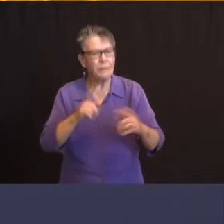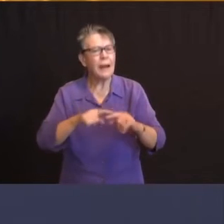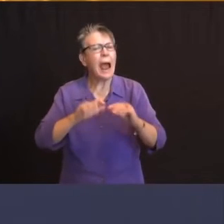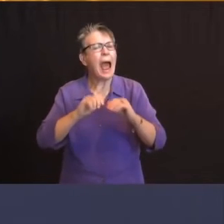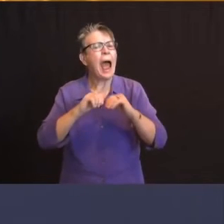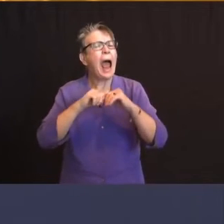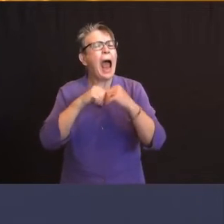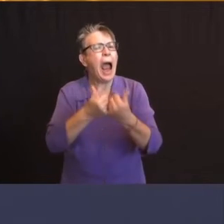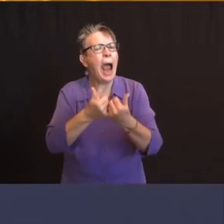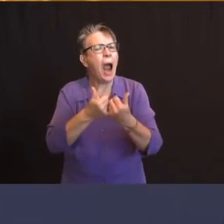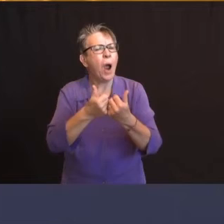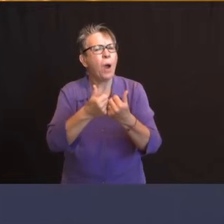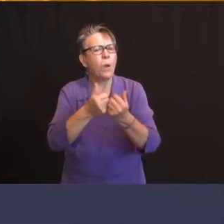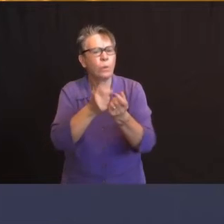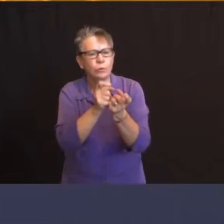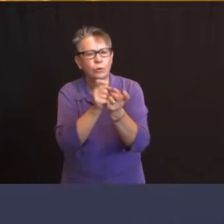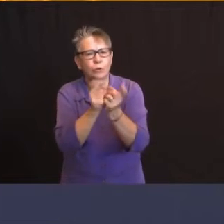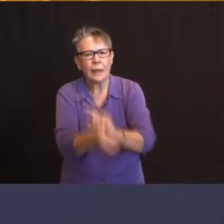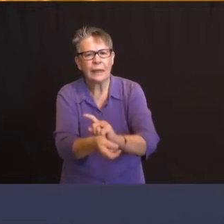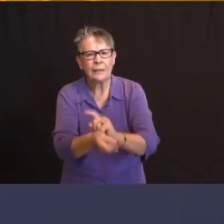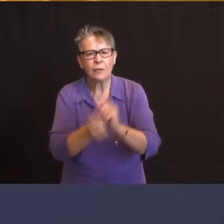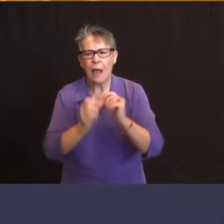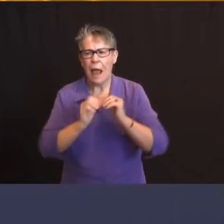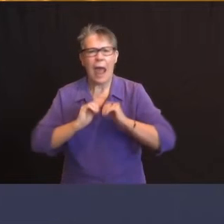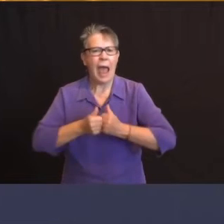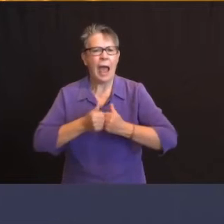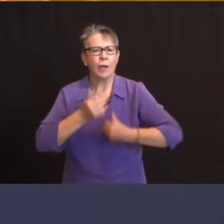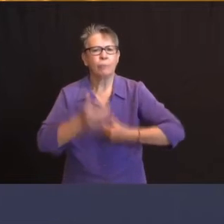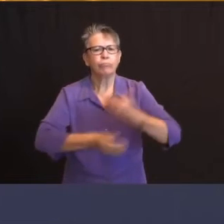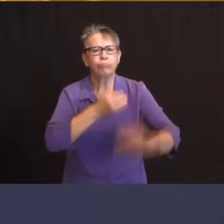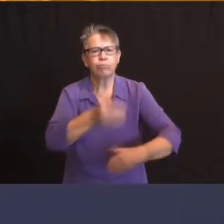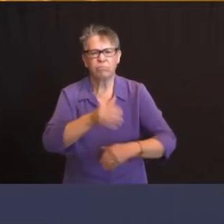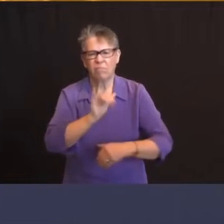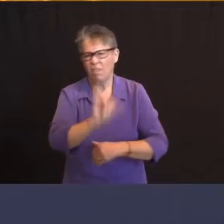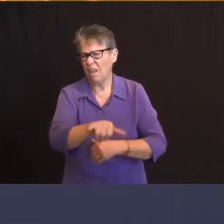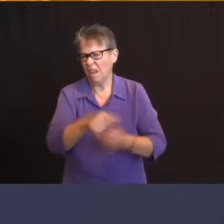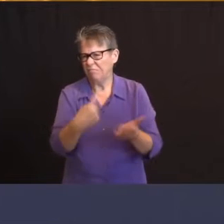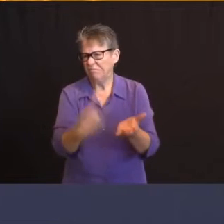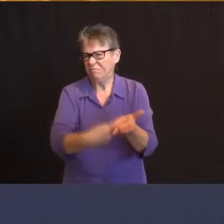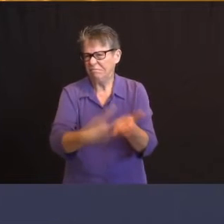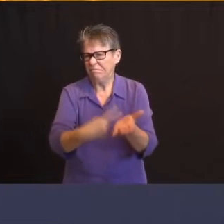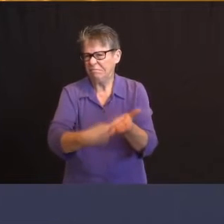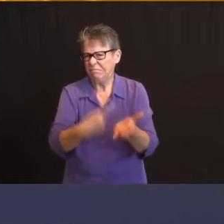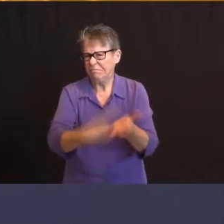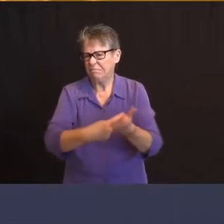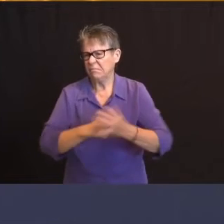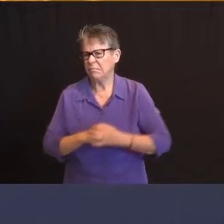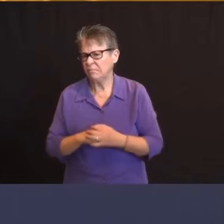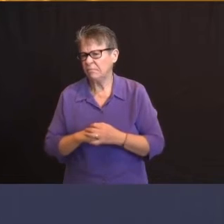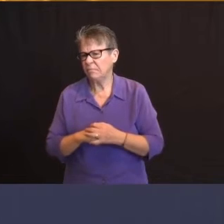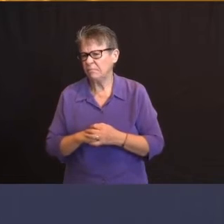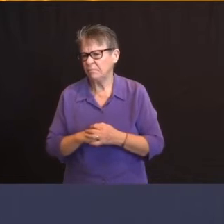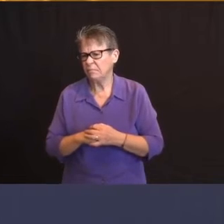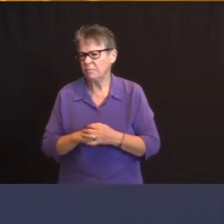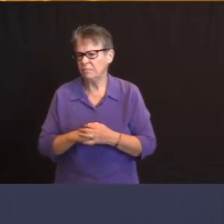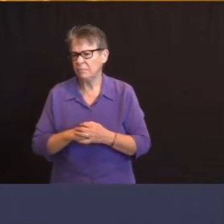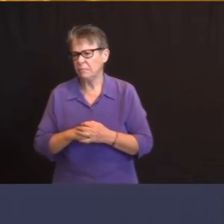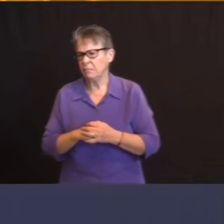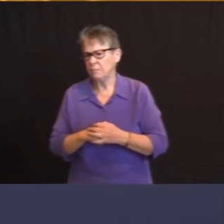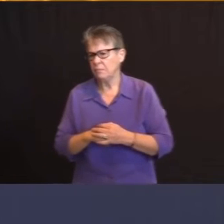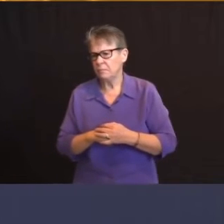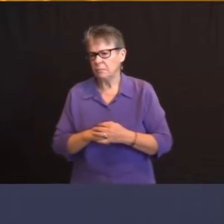I'll tell you something. Anybody, and this is not directed at you, but anybody who is